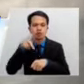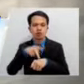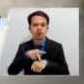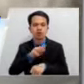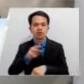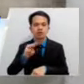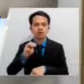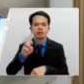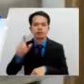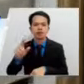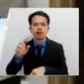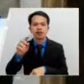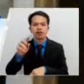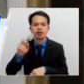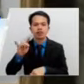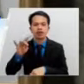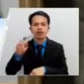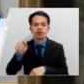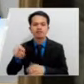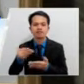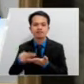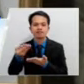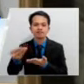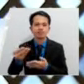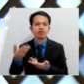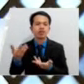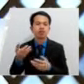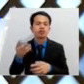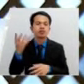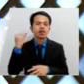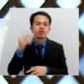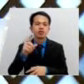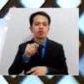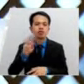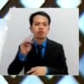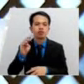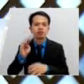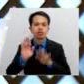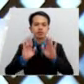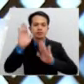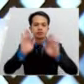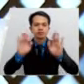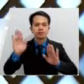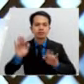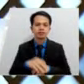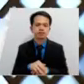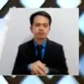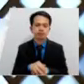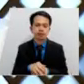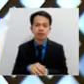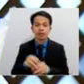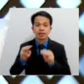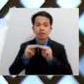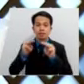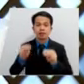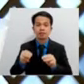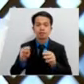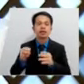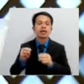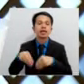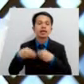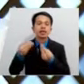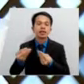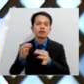na nakabili sa mapa sa isang auction sa London noong 2014. The Murillo Velarde map in particular provided critical evidence